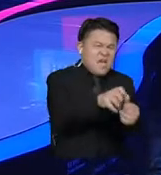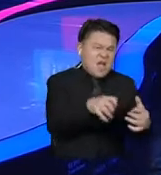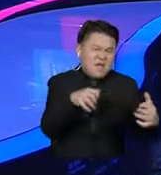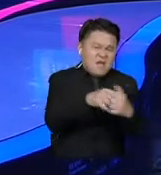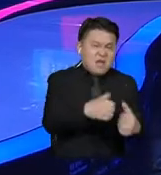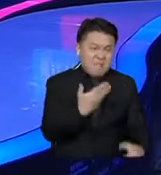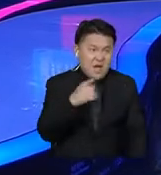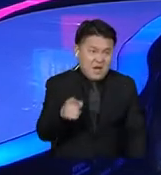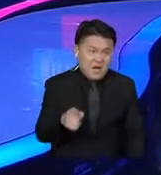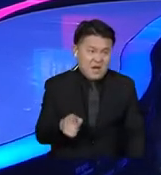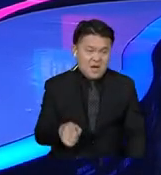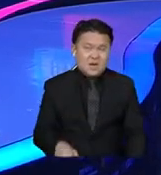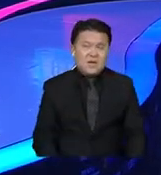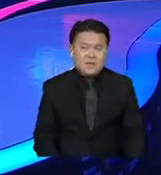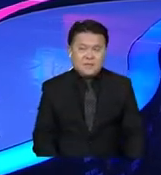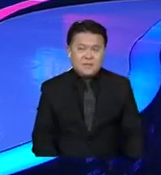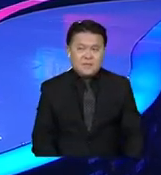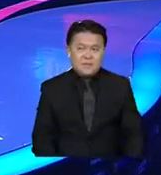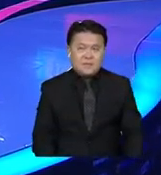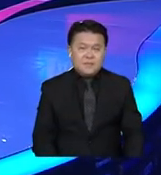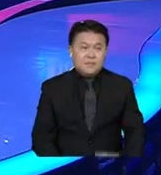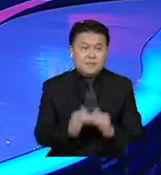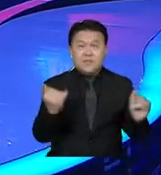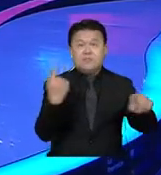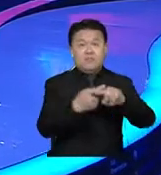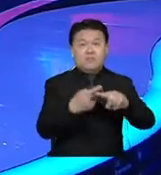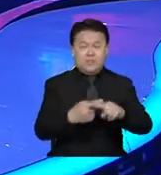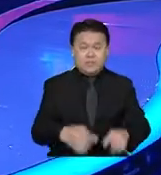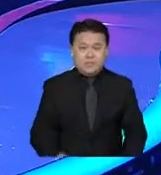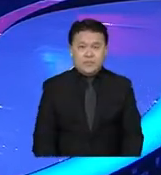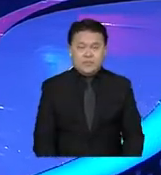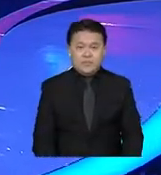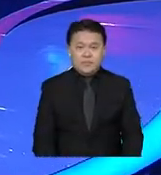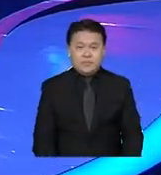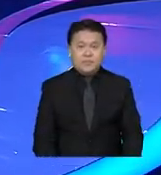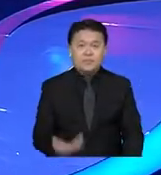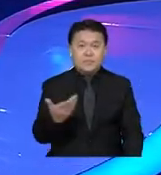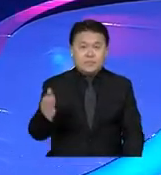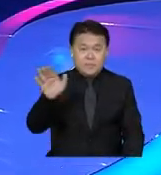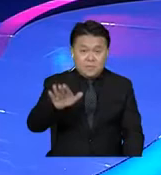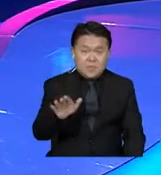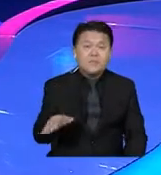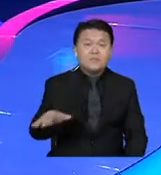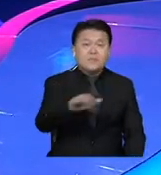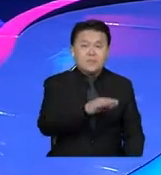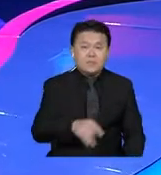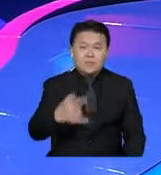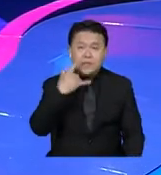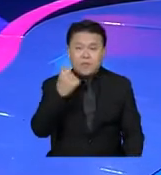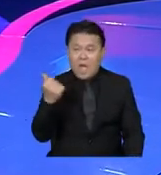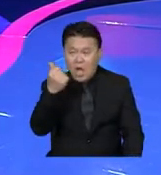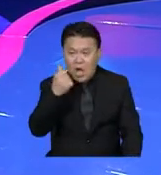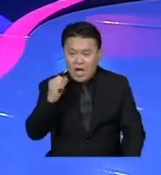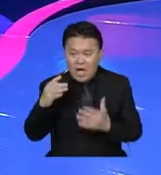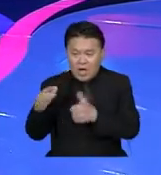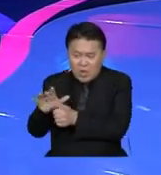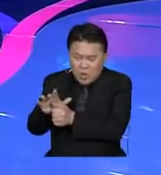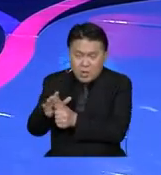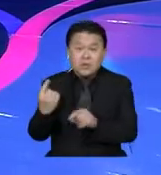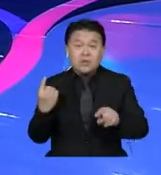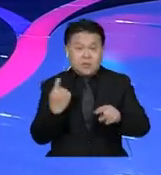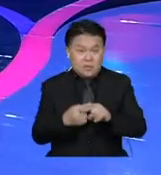Humans are exactly the same, except we feel as strongly about our group identities as the mama